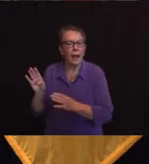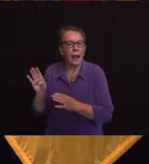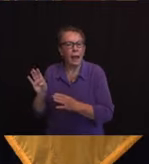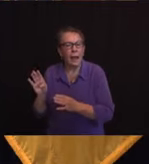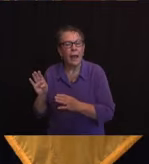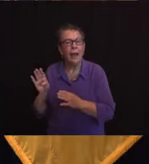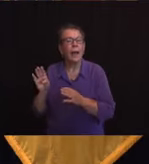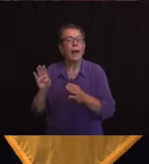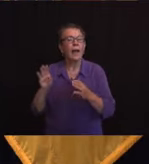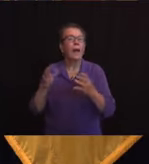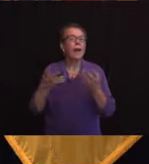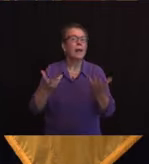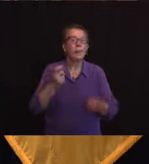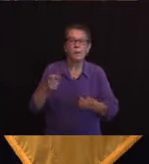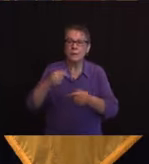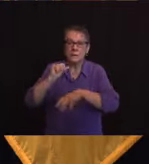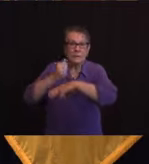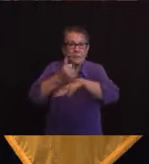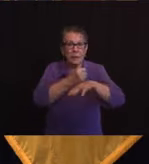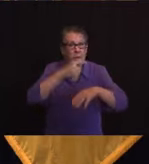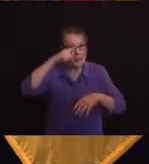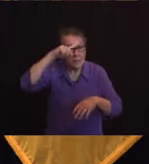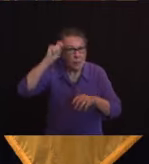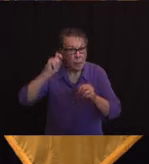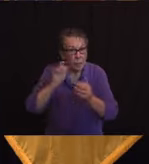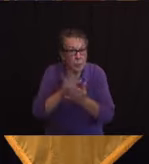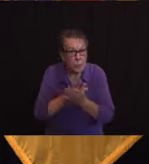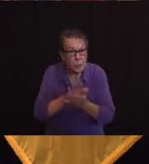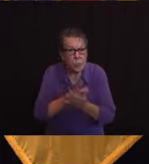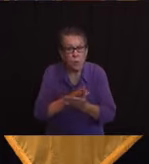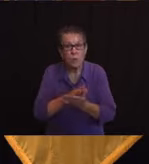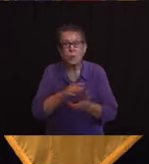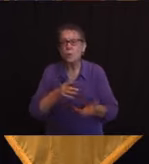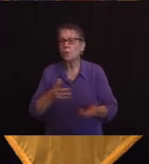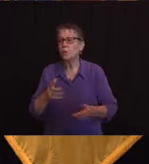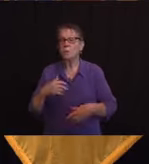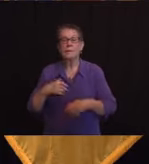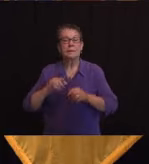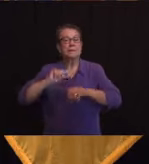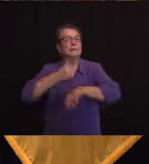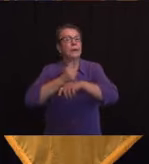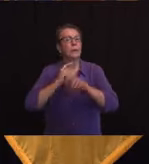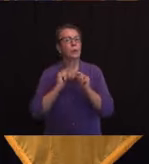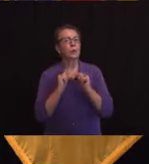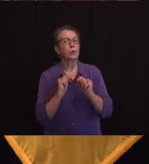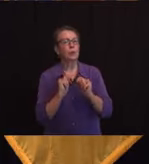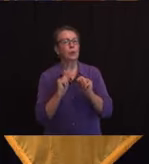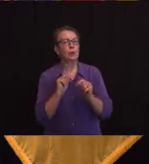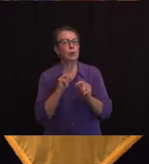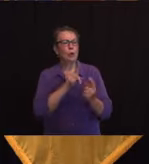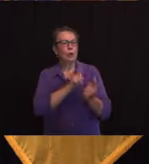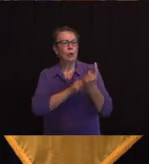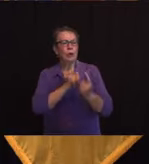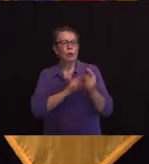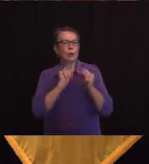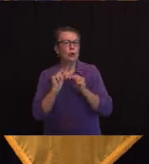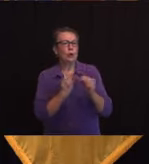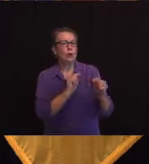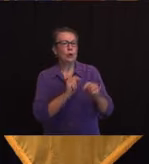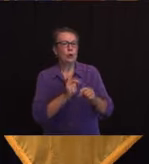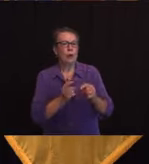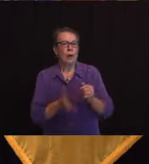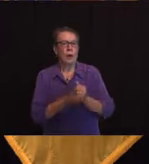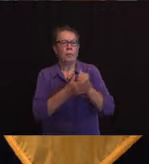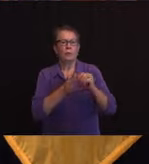is my guess. So watch that space. Judy, anything you want to add to my answers, and or specifically allocations